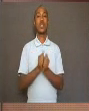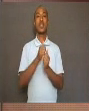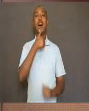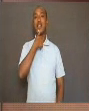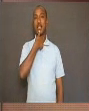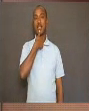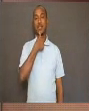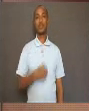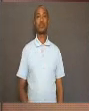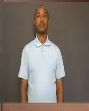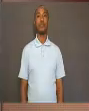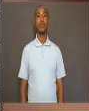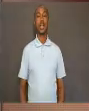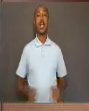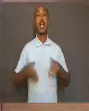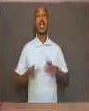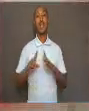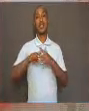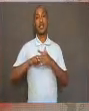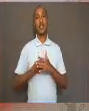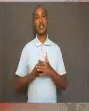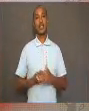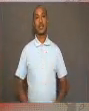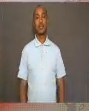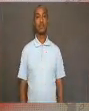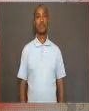acids. Let us get started.